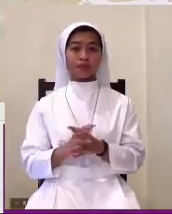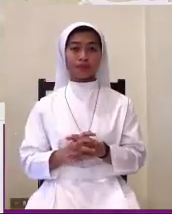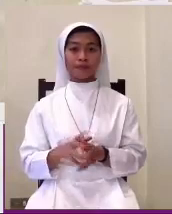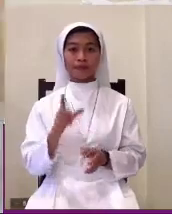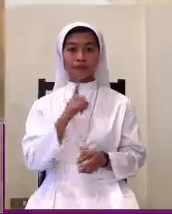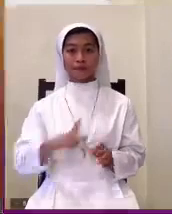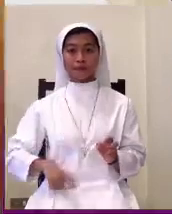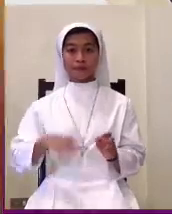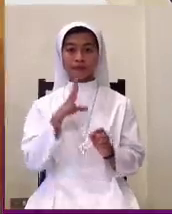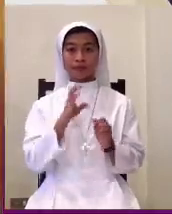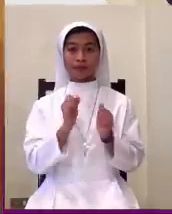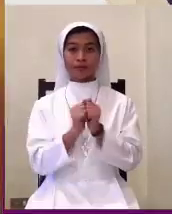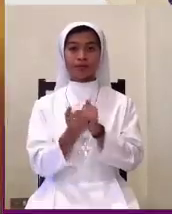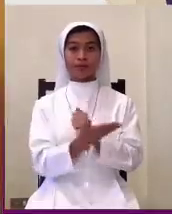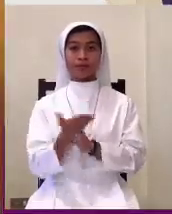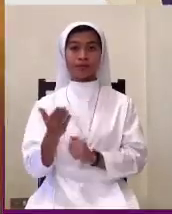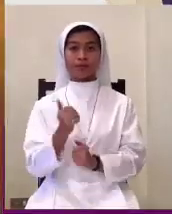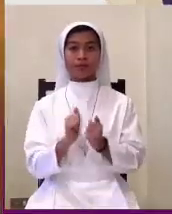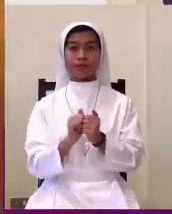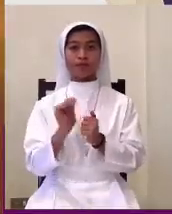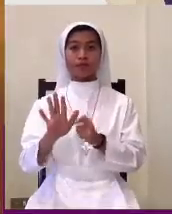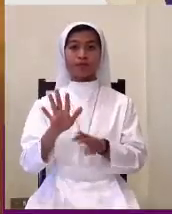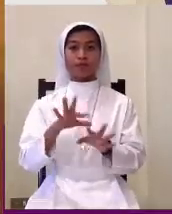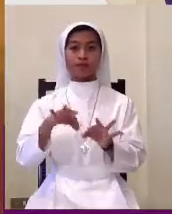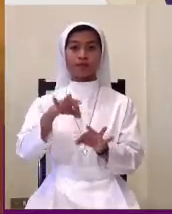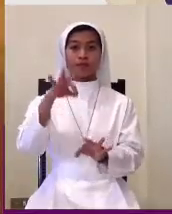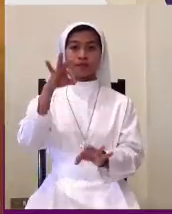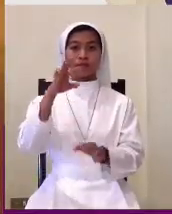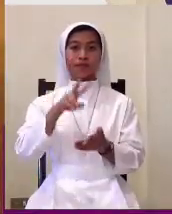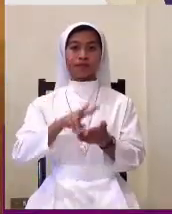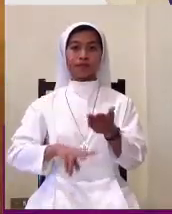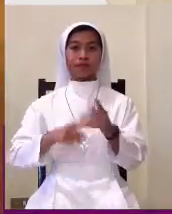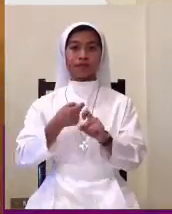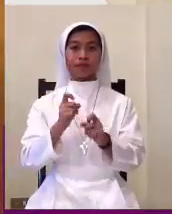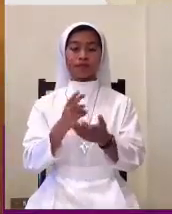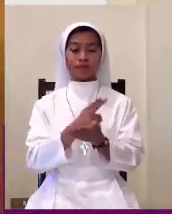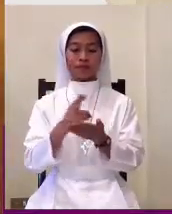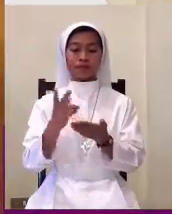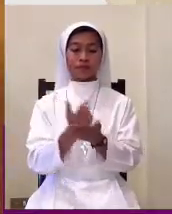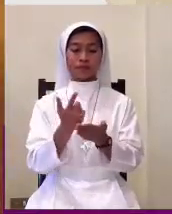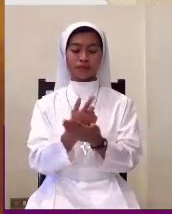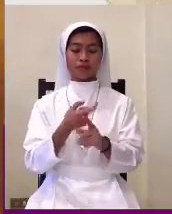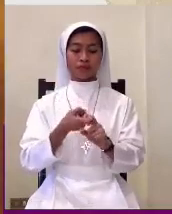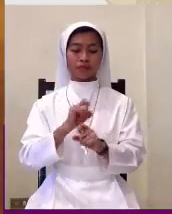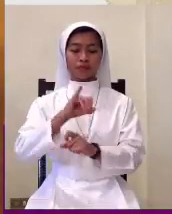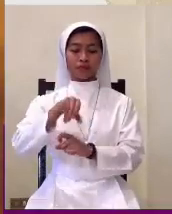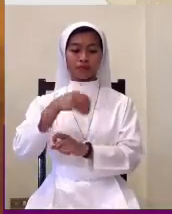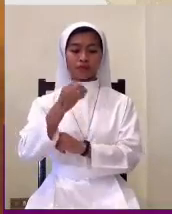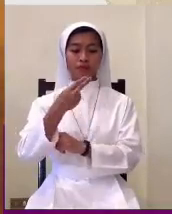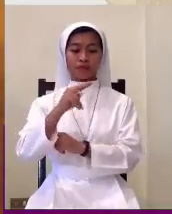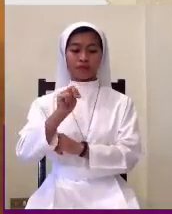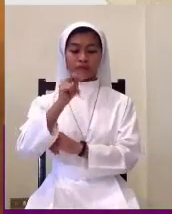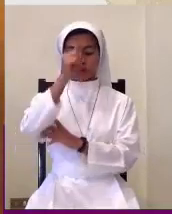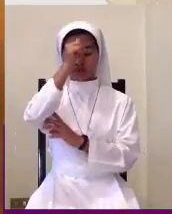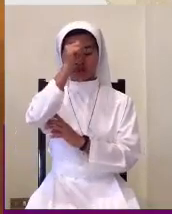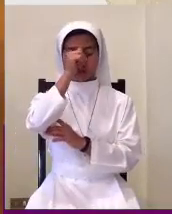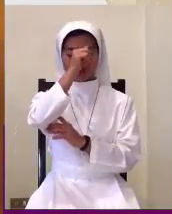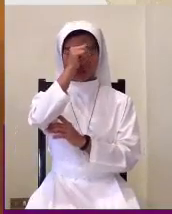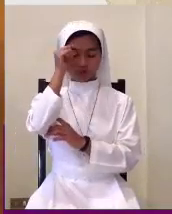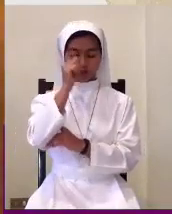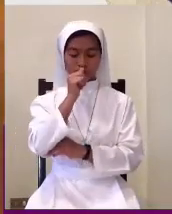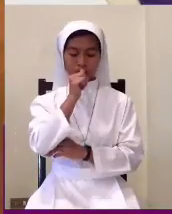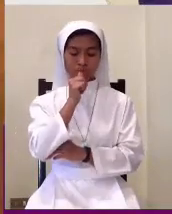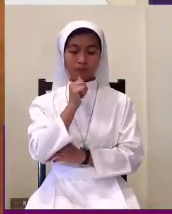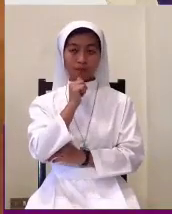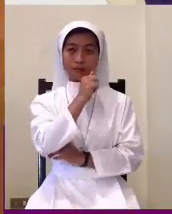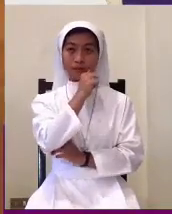The Lord be with you. And with your spirit. A reading from the Holy Gospel according to John. Glory to you, O Lord.